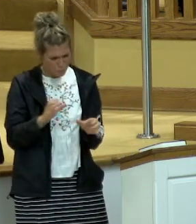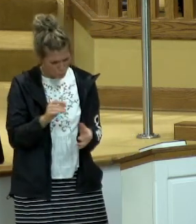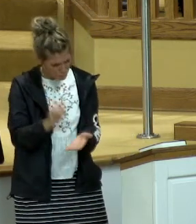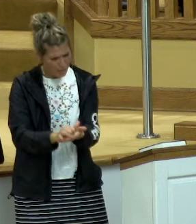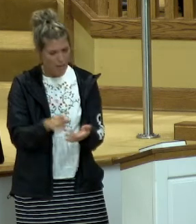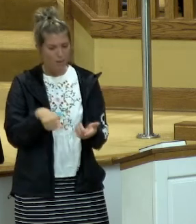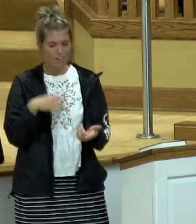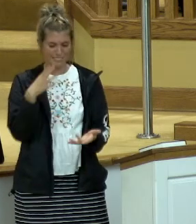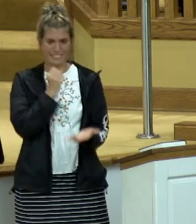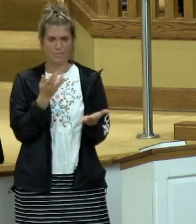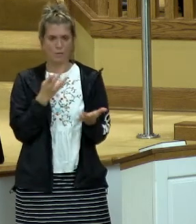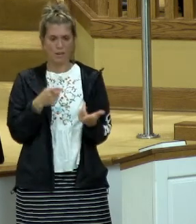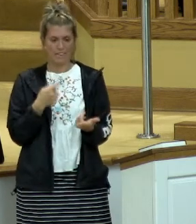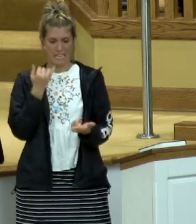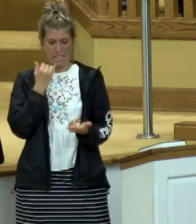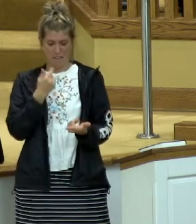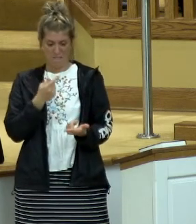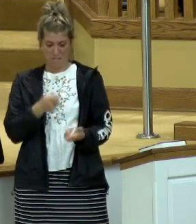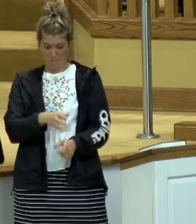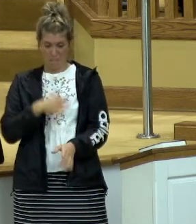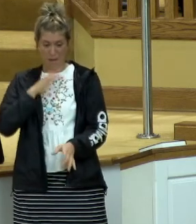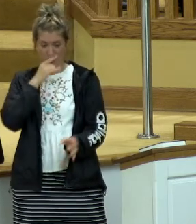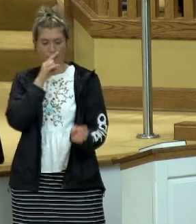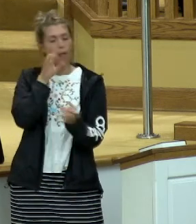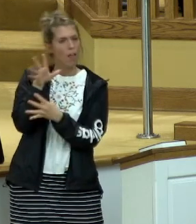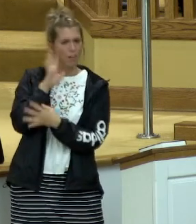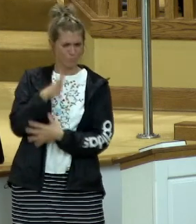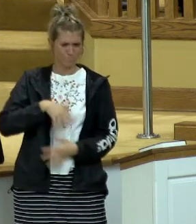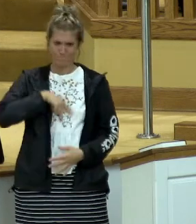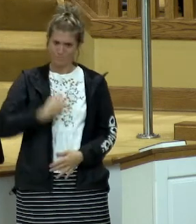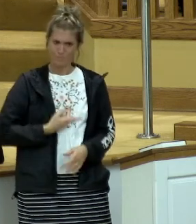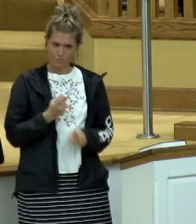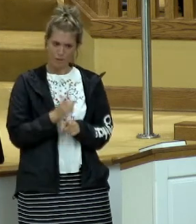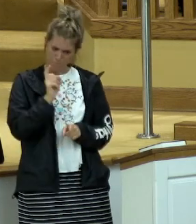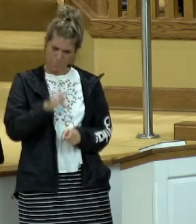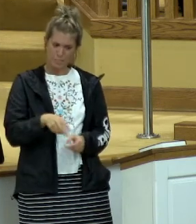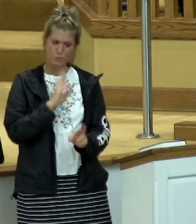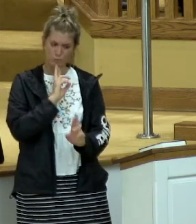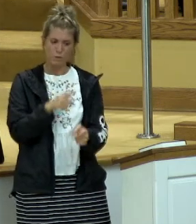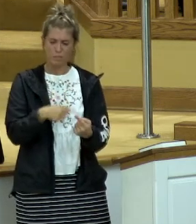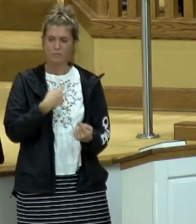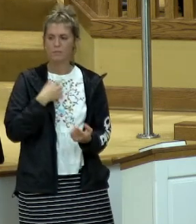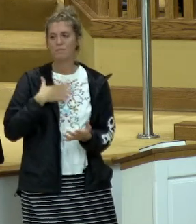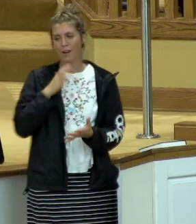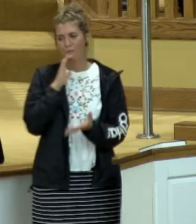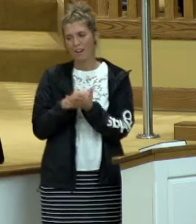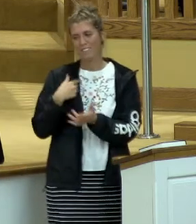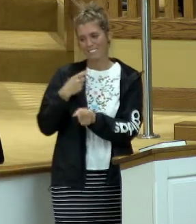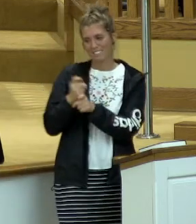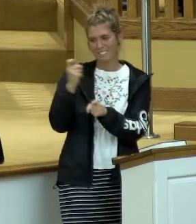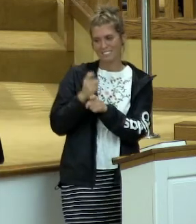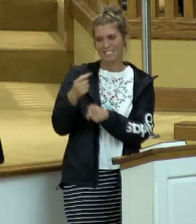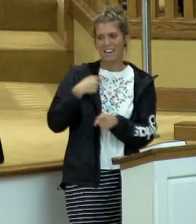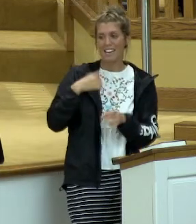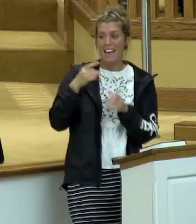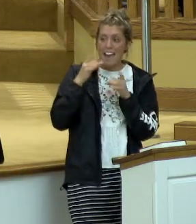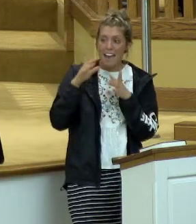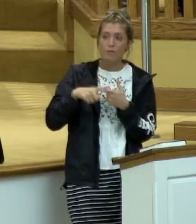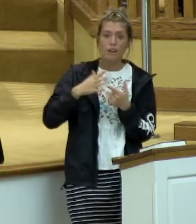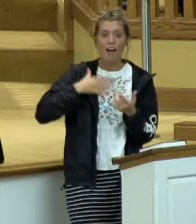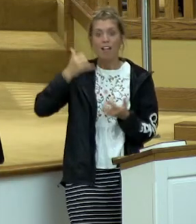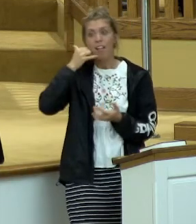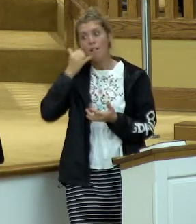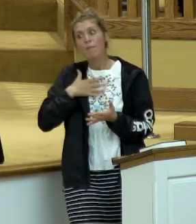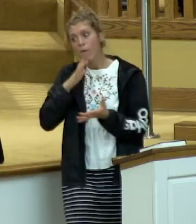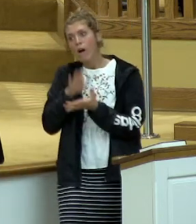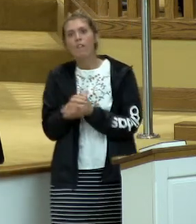them, guess what? There has to be some kind of response. My wife and I, we tease a lot. I hate it when she doesn't answer my